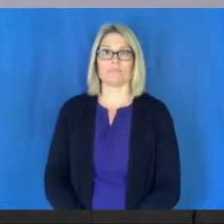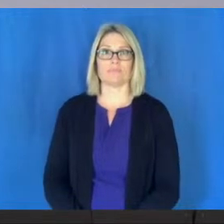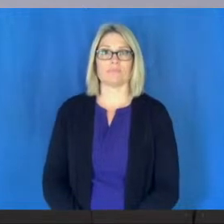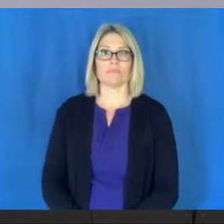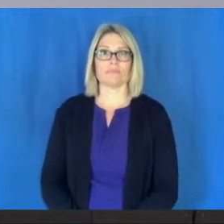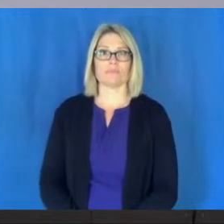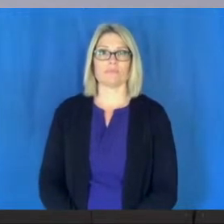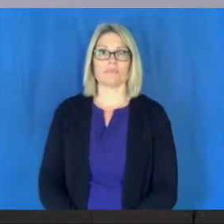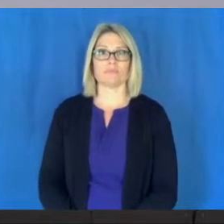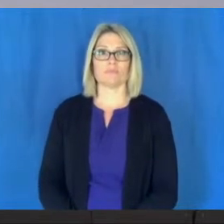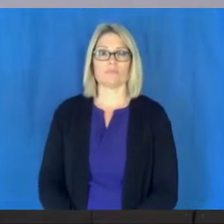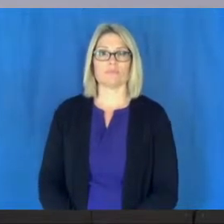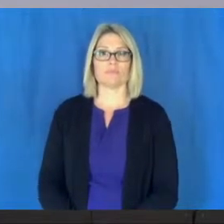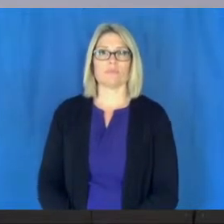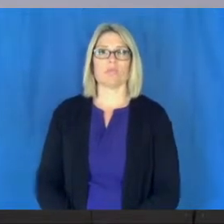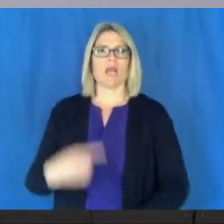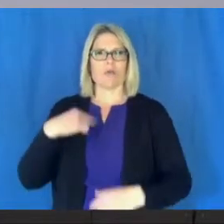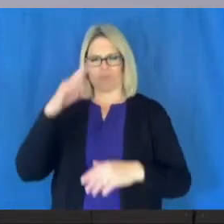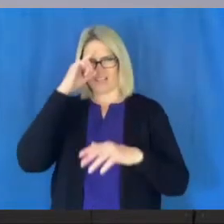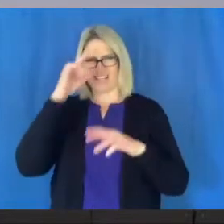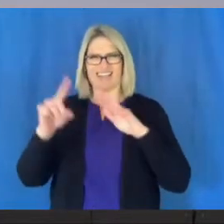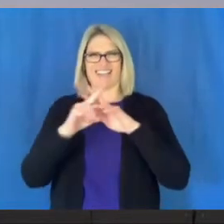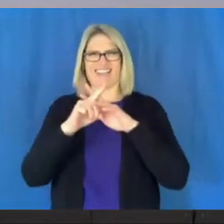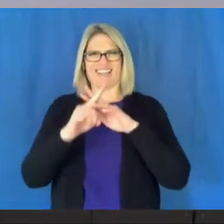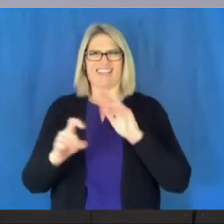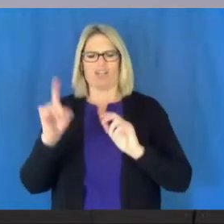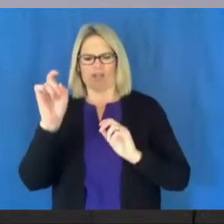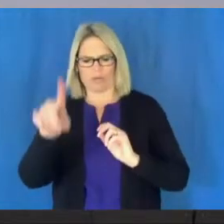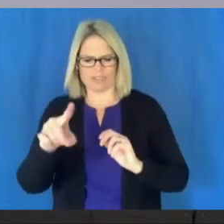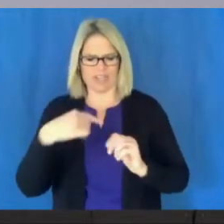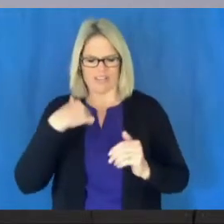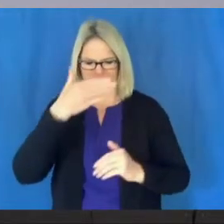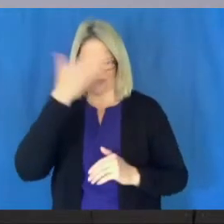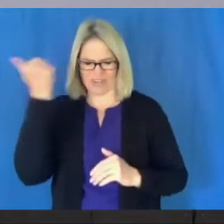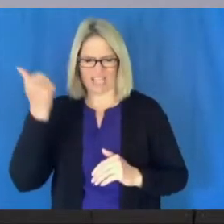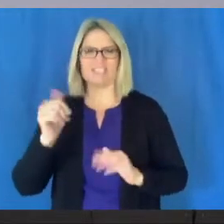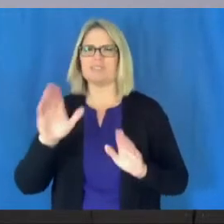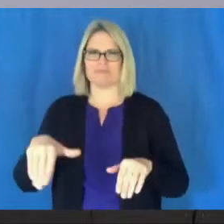I do have one more question, but I forget, and I will let it rest. Okay. Thank you very much for your time.